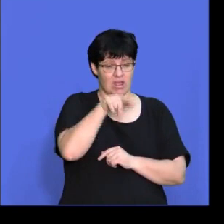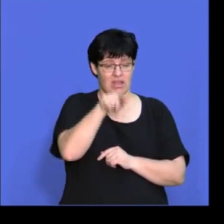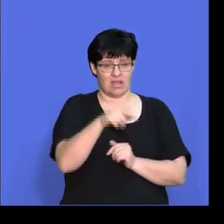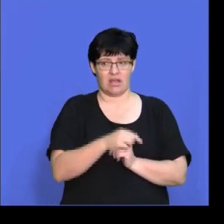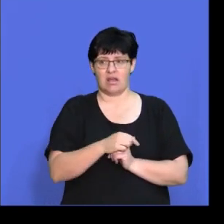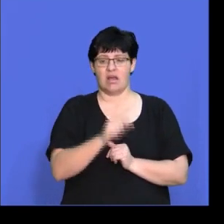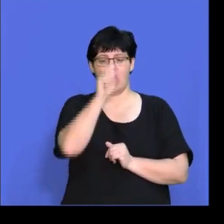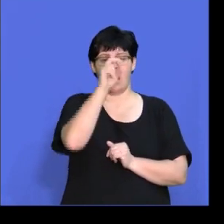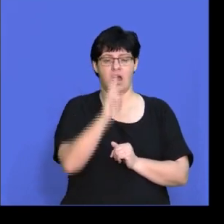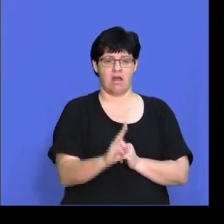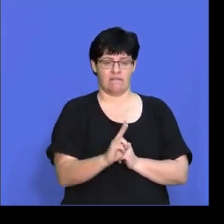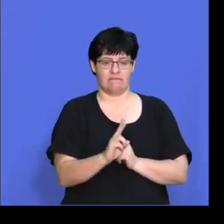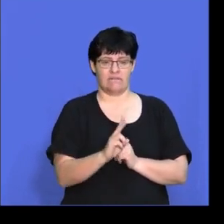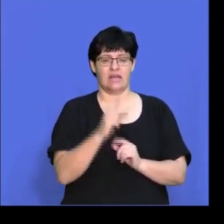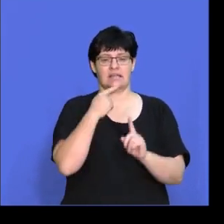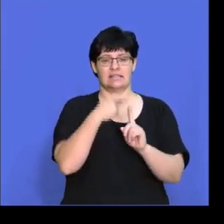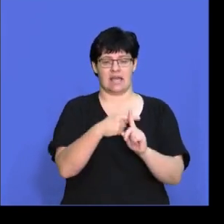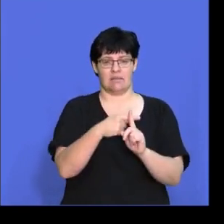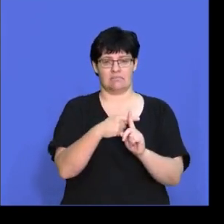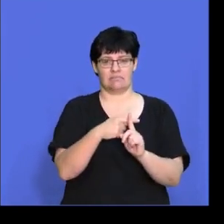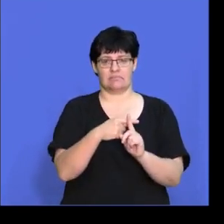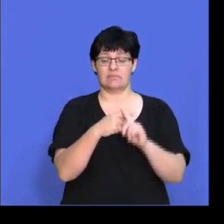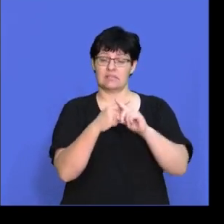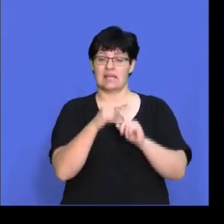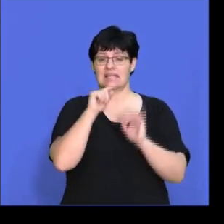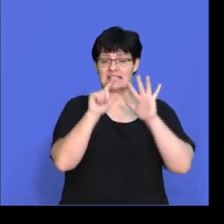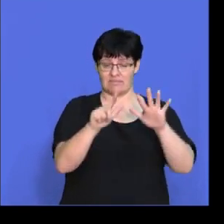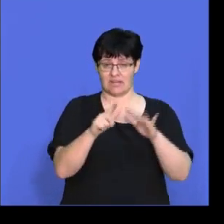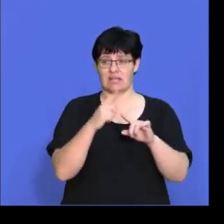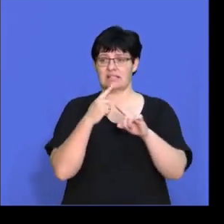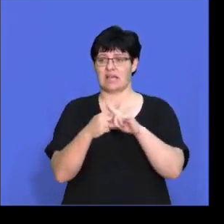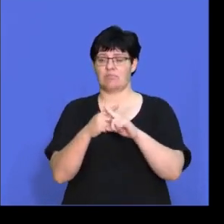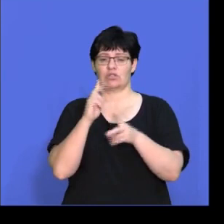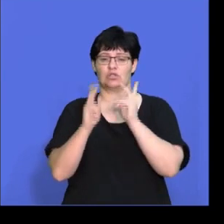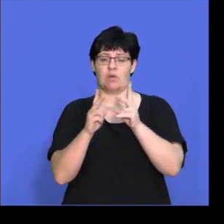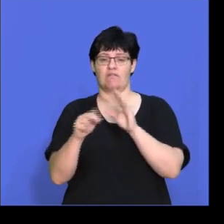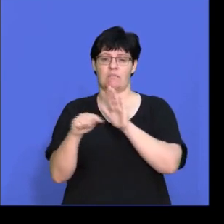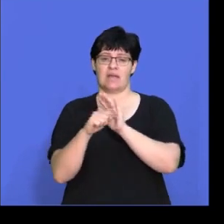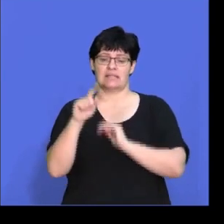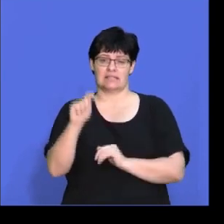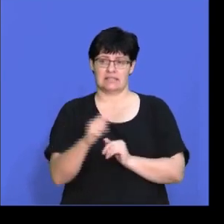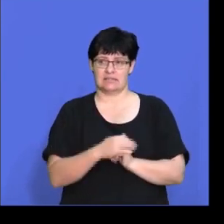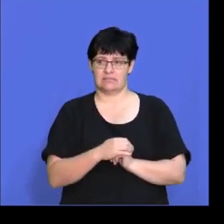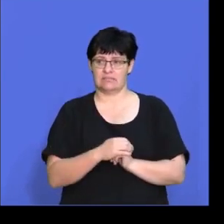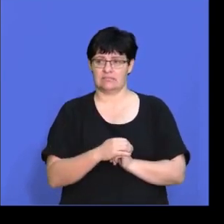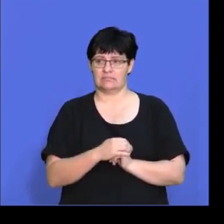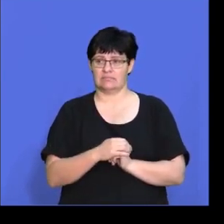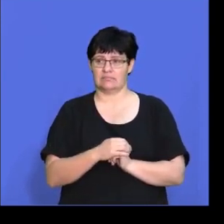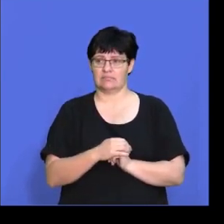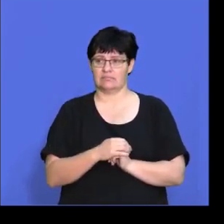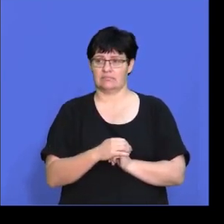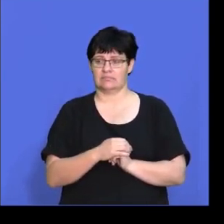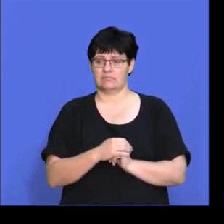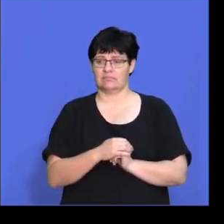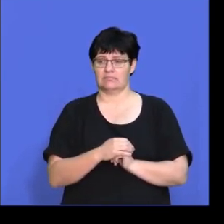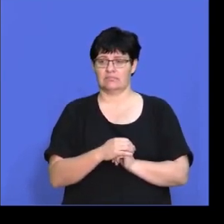triangle is a half times 7 times 12 minus t. Sorry, that